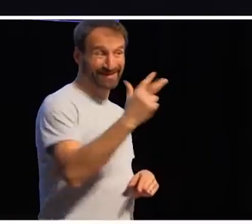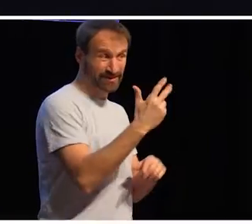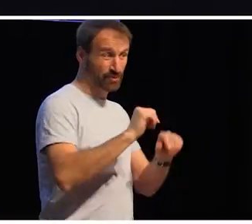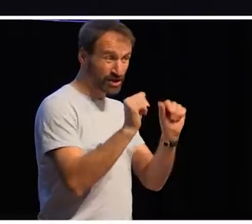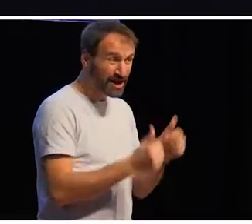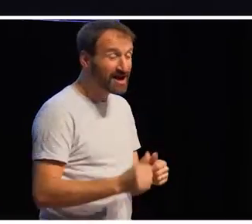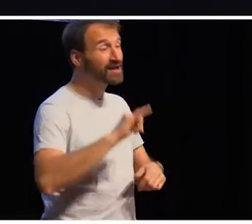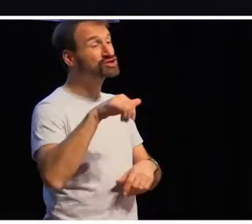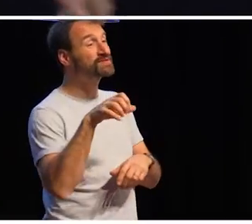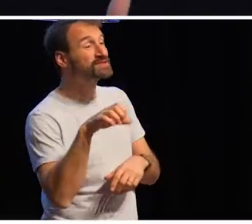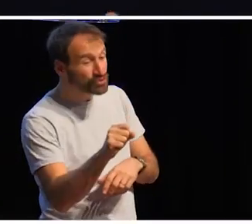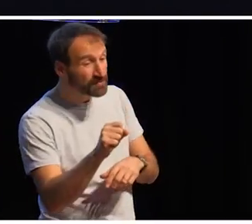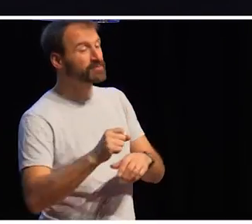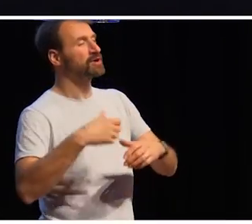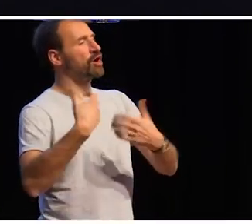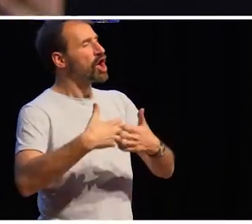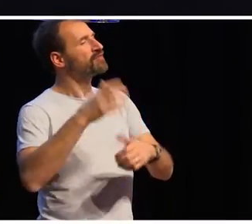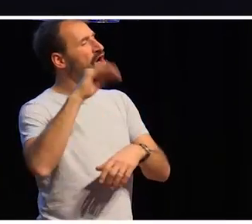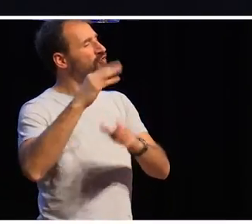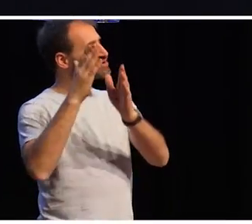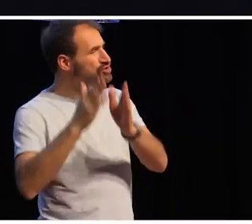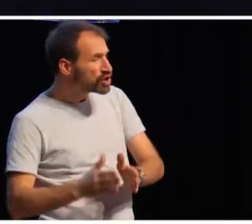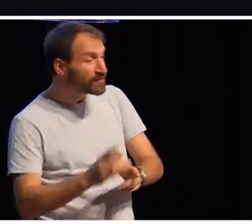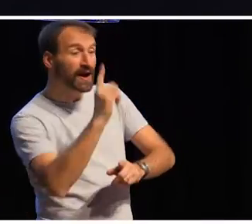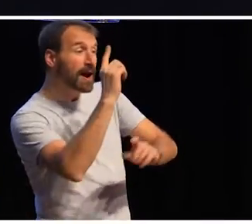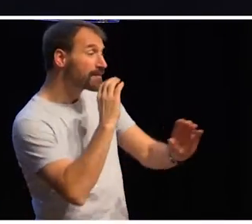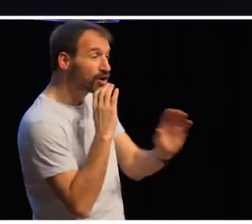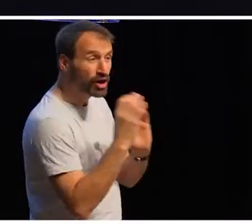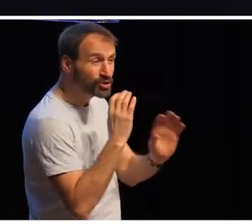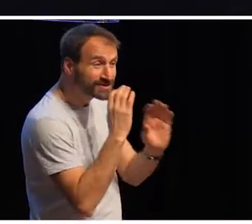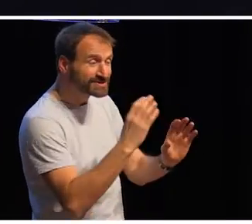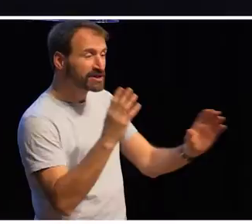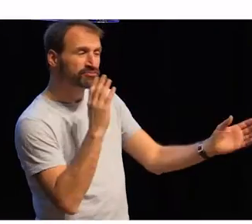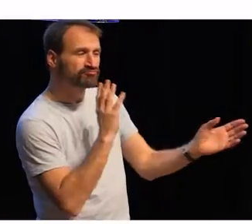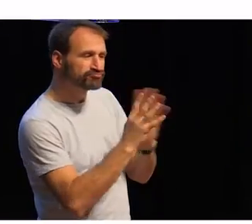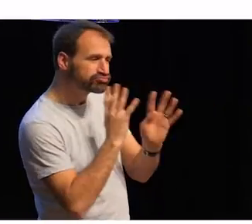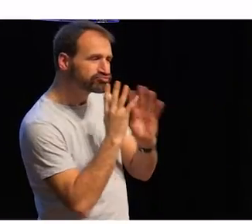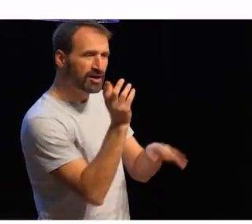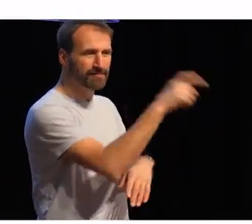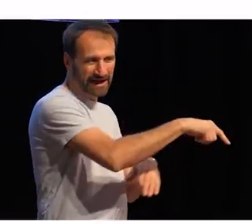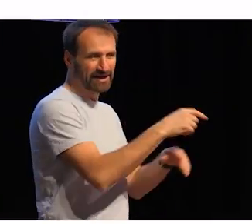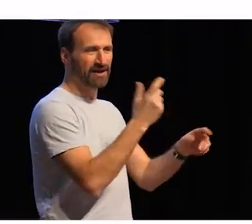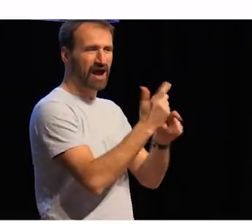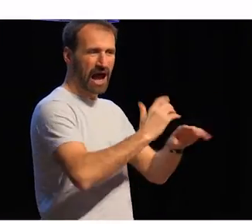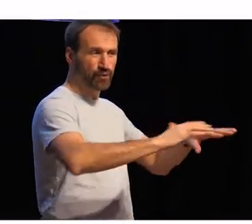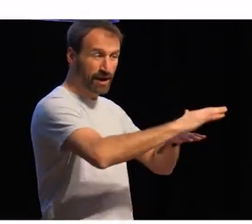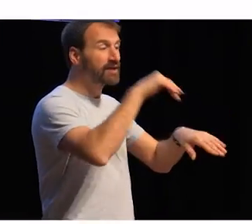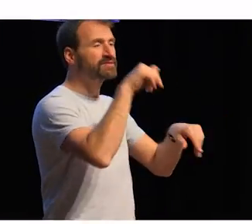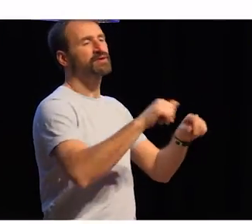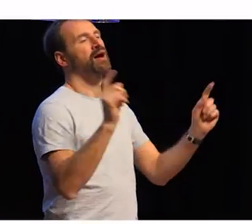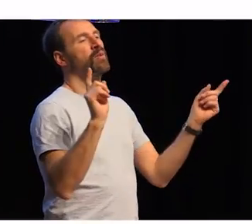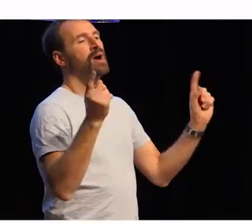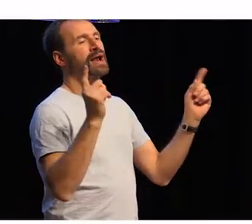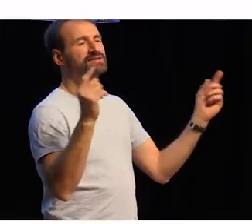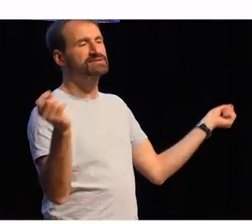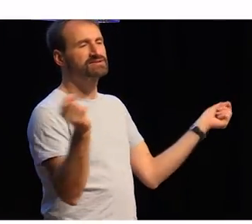server, but it is communicating or talking to the hardware, which has wireless capabilities through a gateway